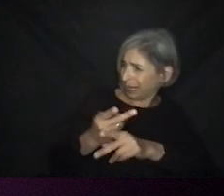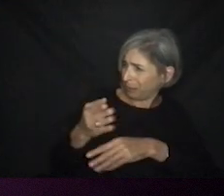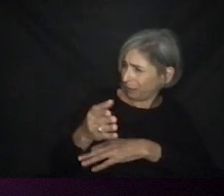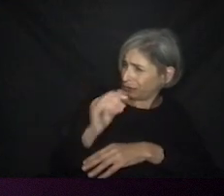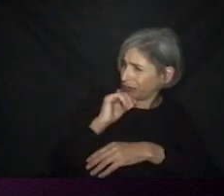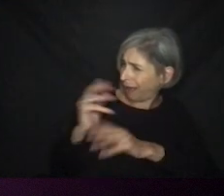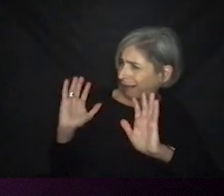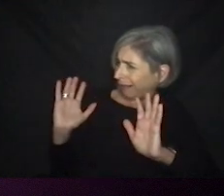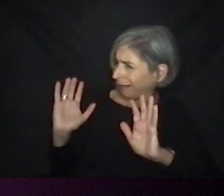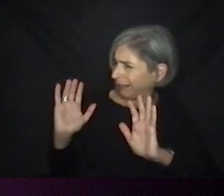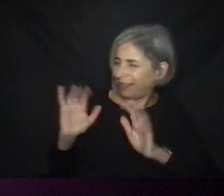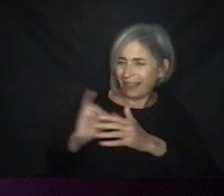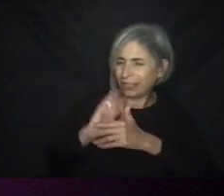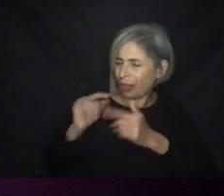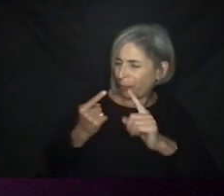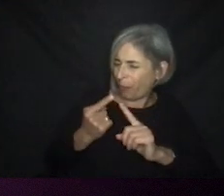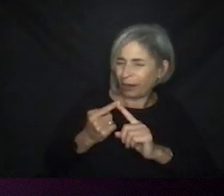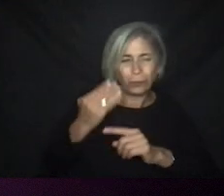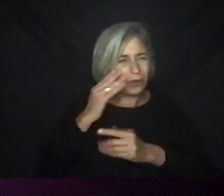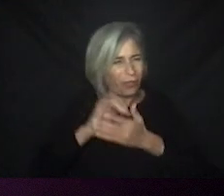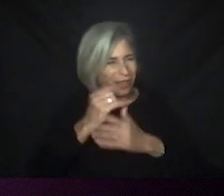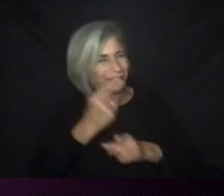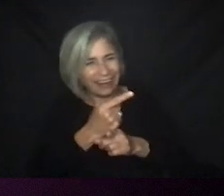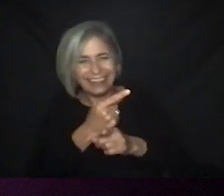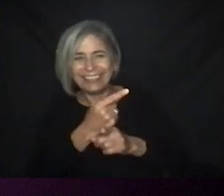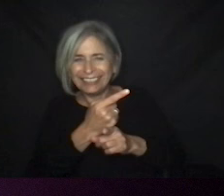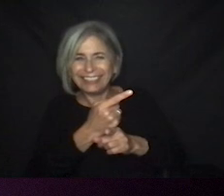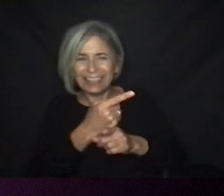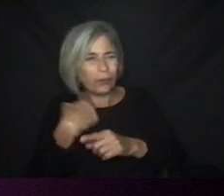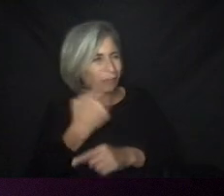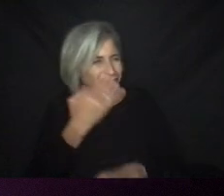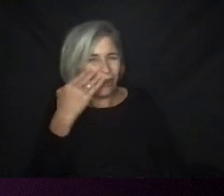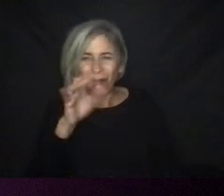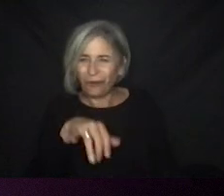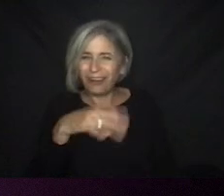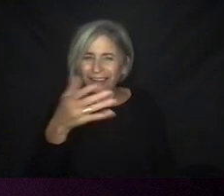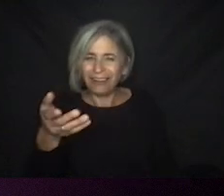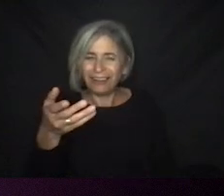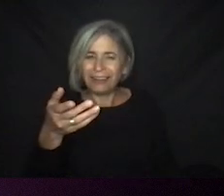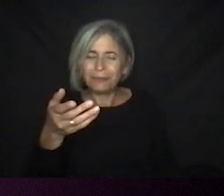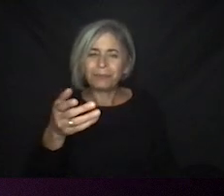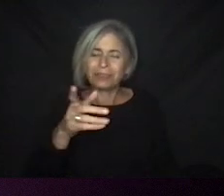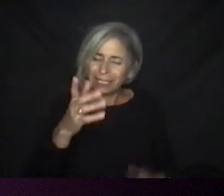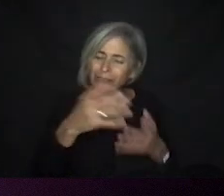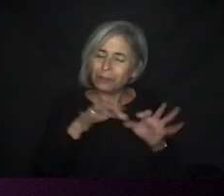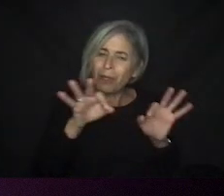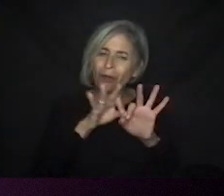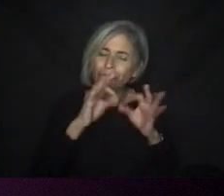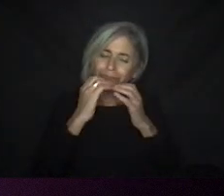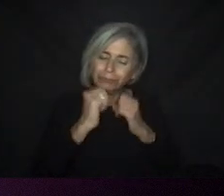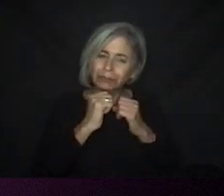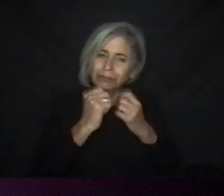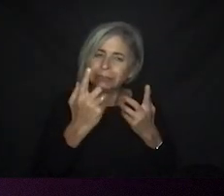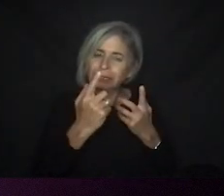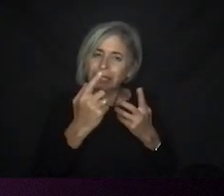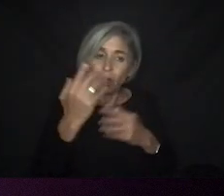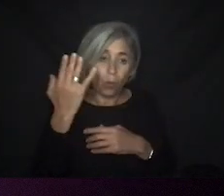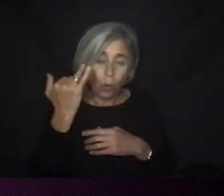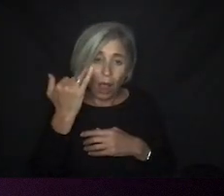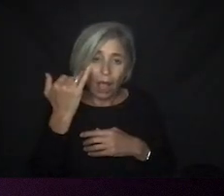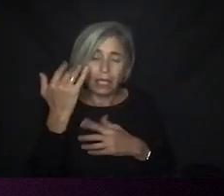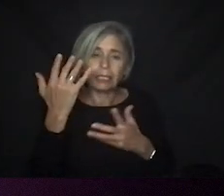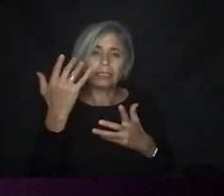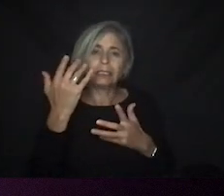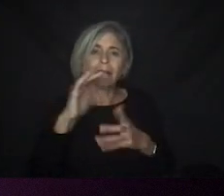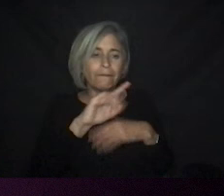Is it, you know, we know this, right? We know this. It matters. And actually, it actually matters to it with